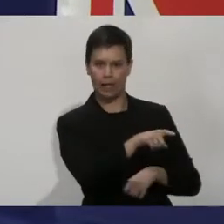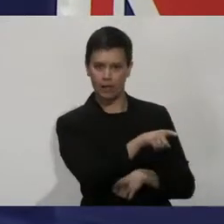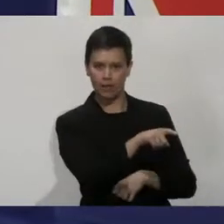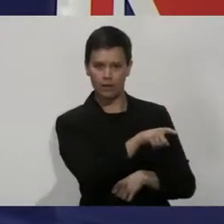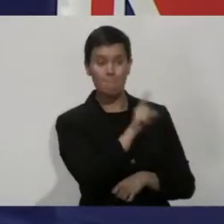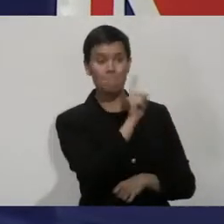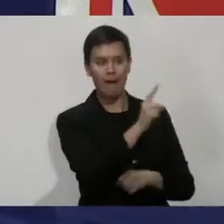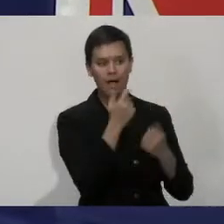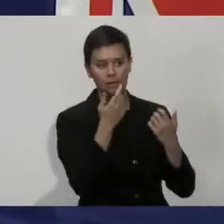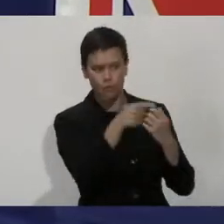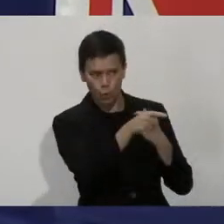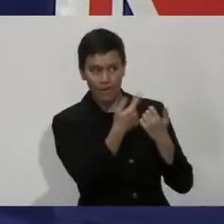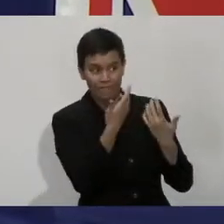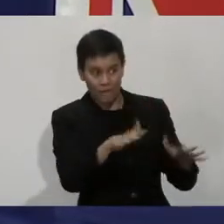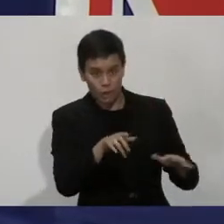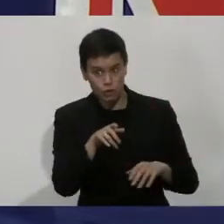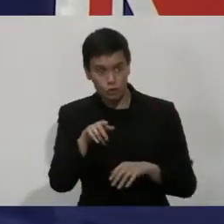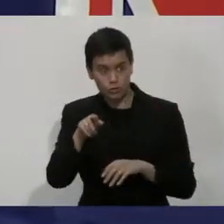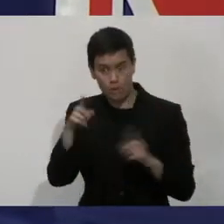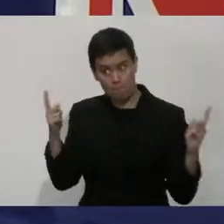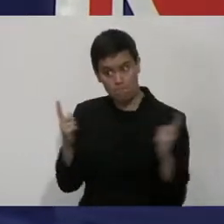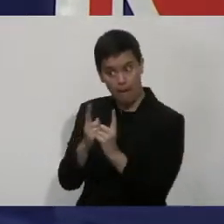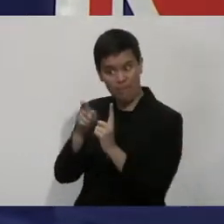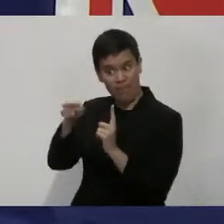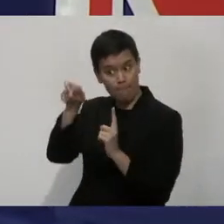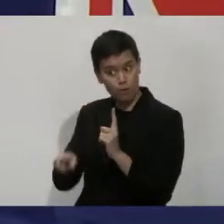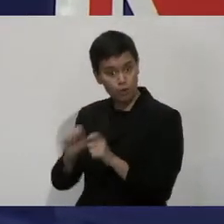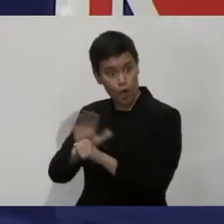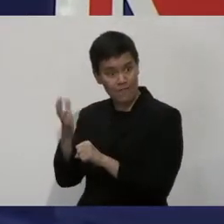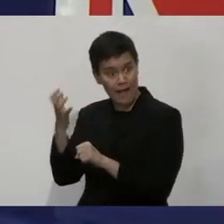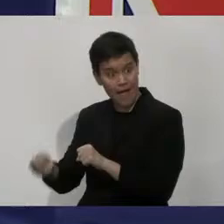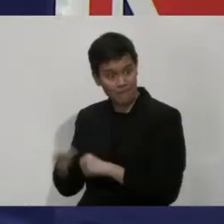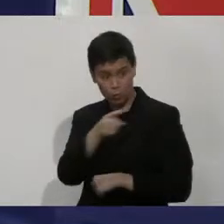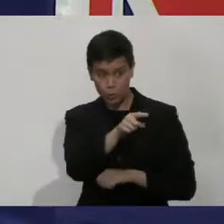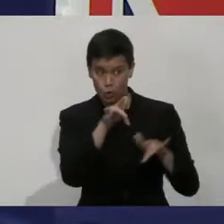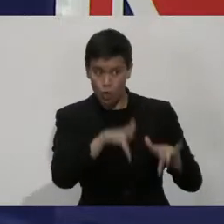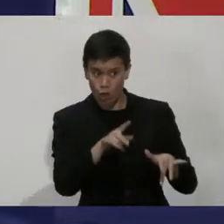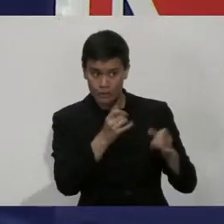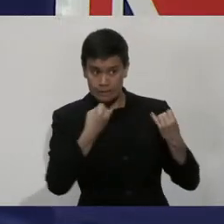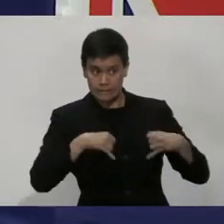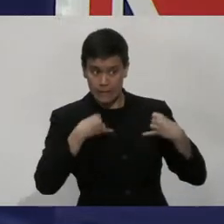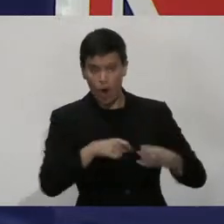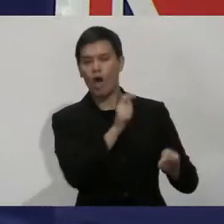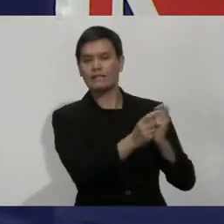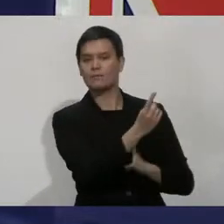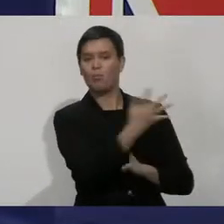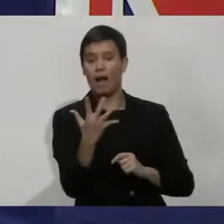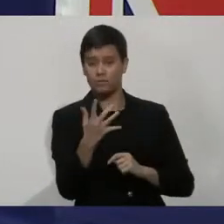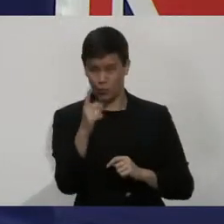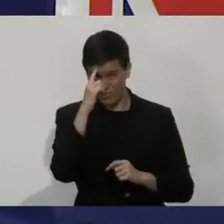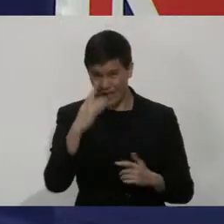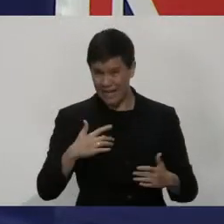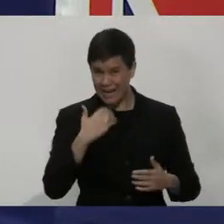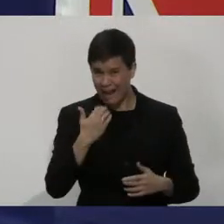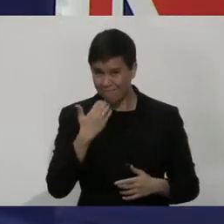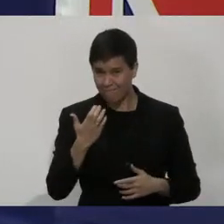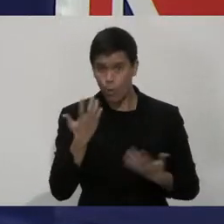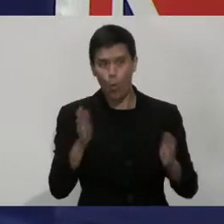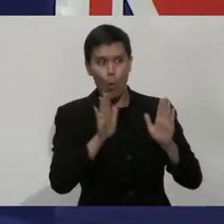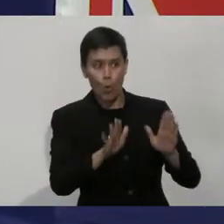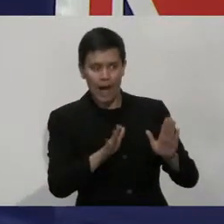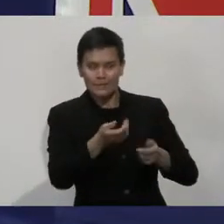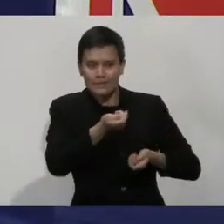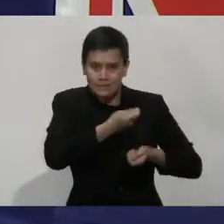time? So, Minister, if I may, what I can say is that the testing is timed of close